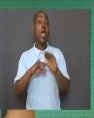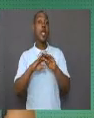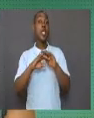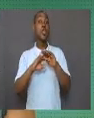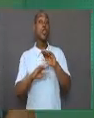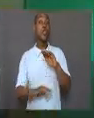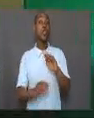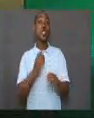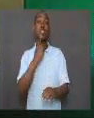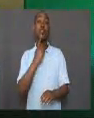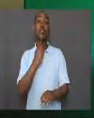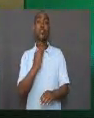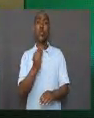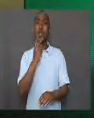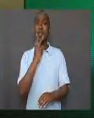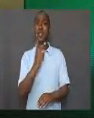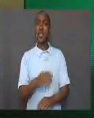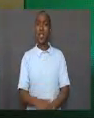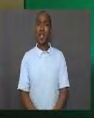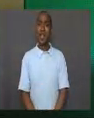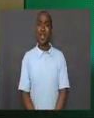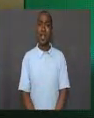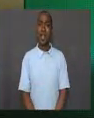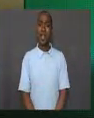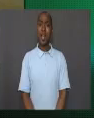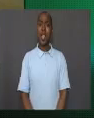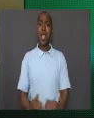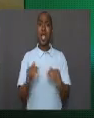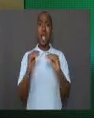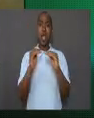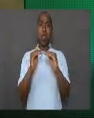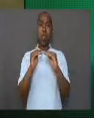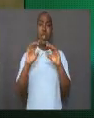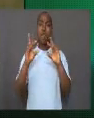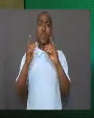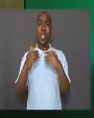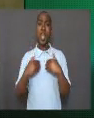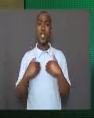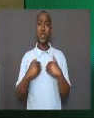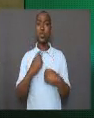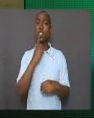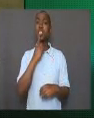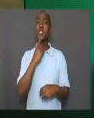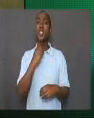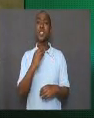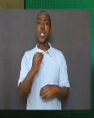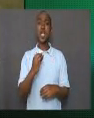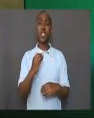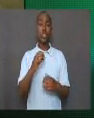sugar. Equal parts of the starch solution are combined